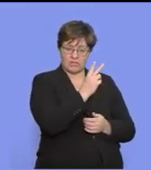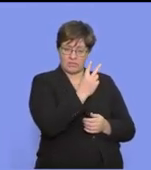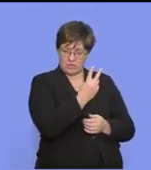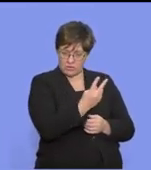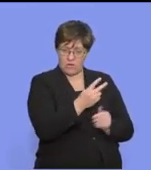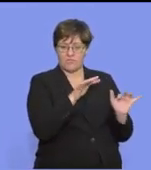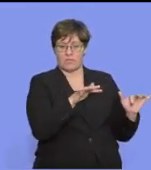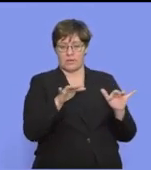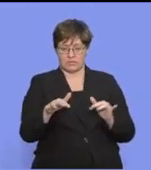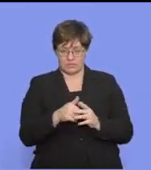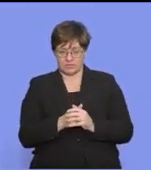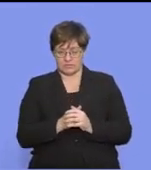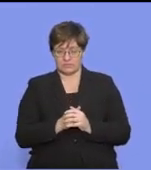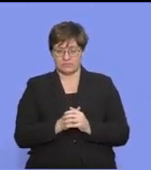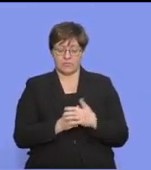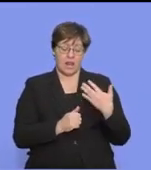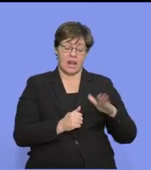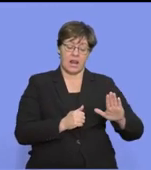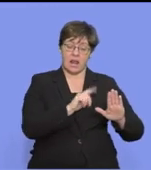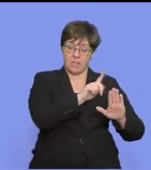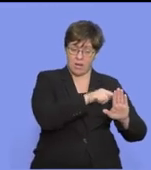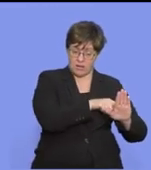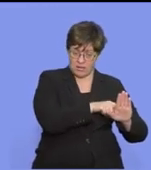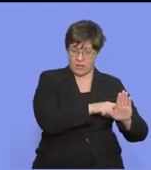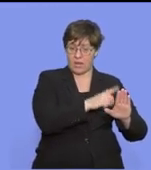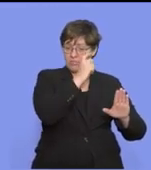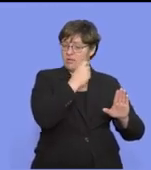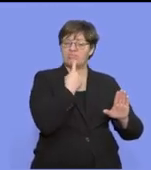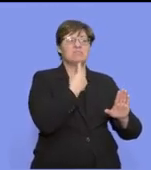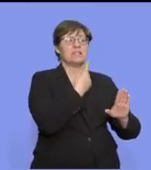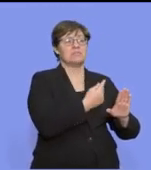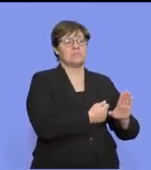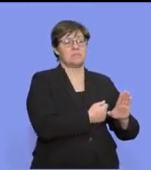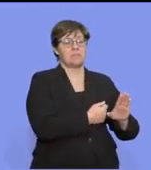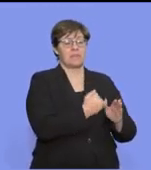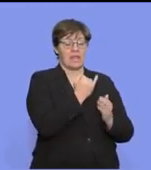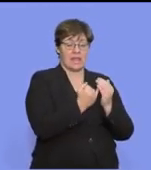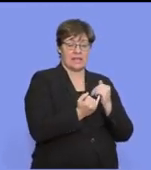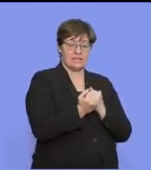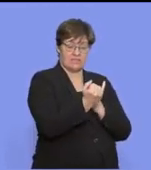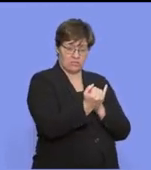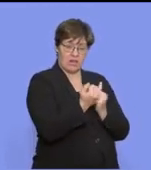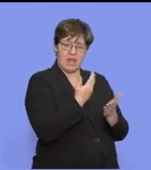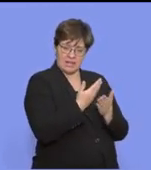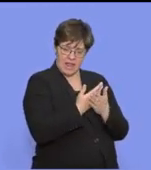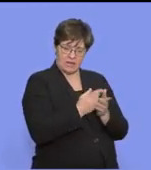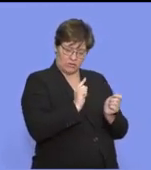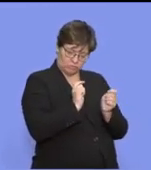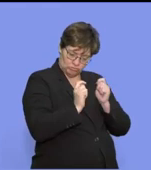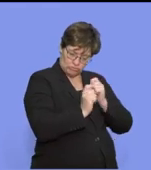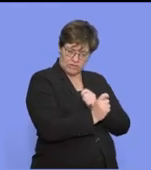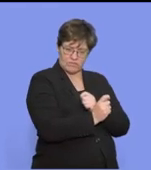it was the transformation of the population. So under Lamarck's theory, he believed, or he said,